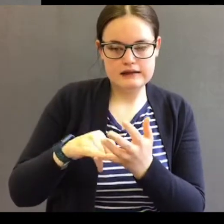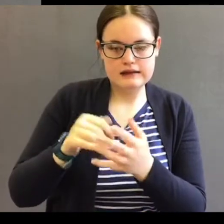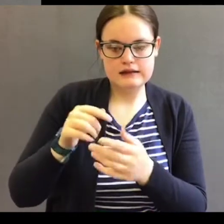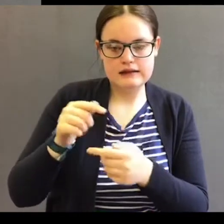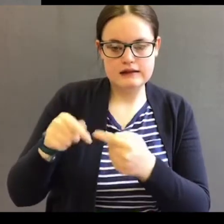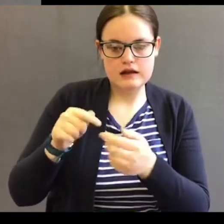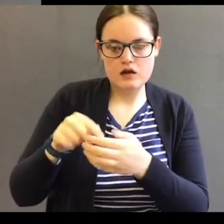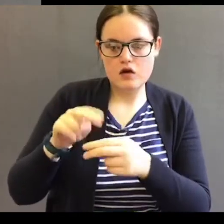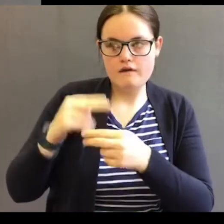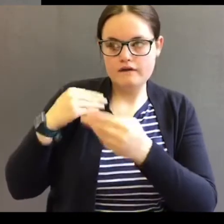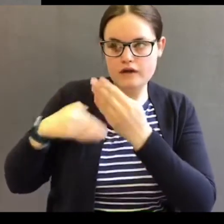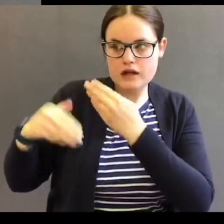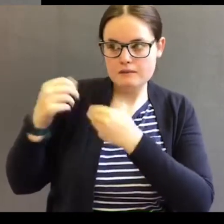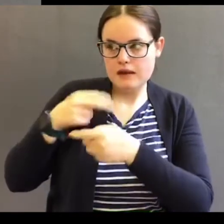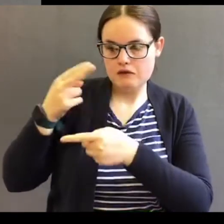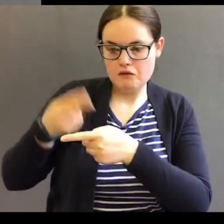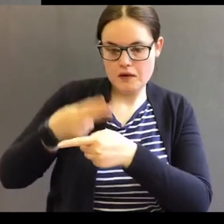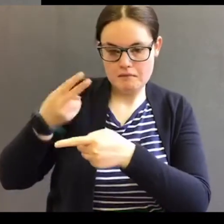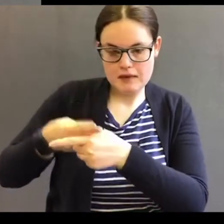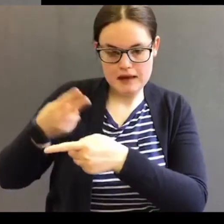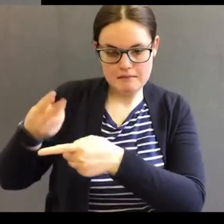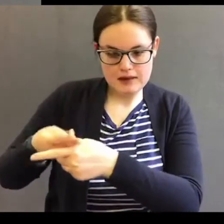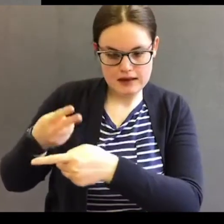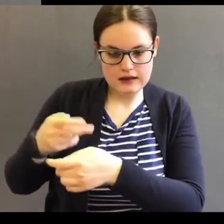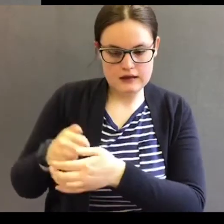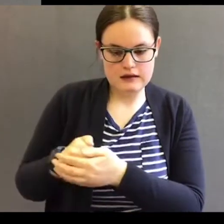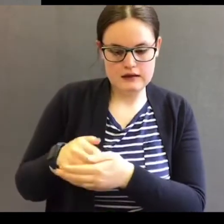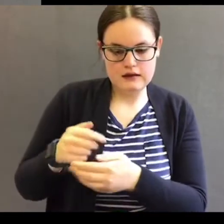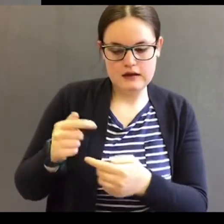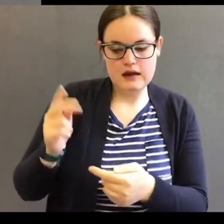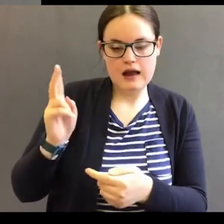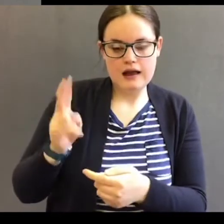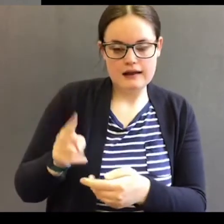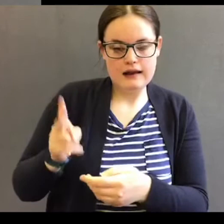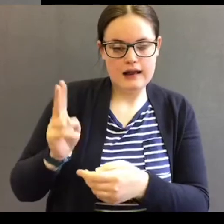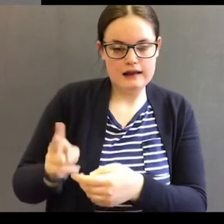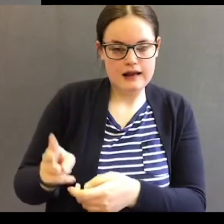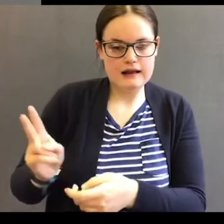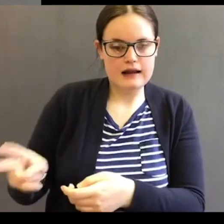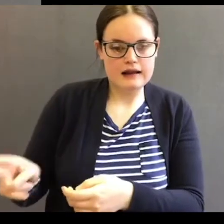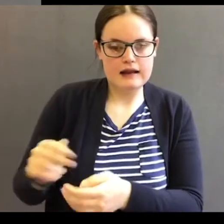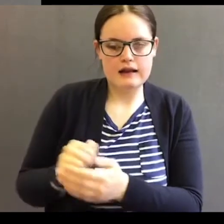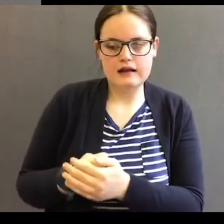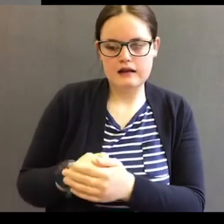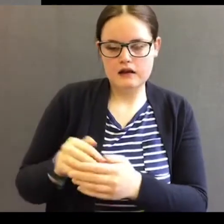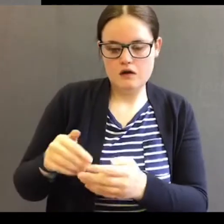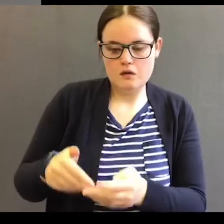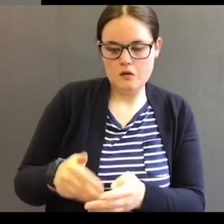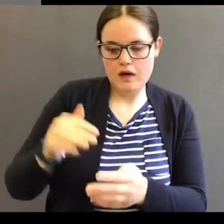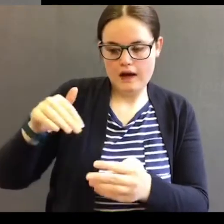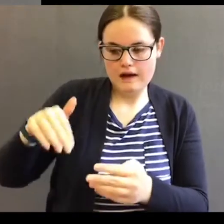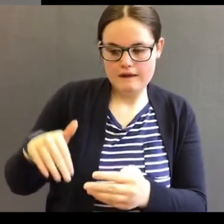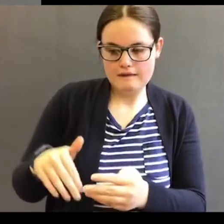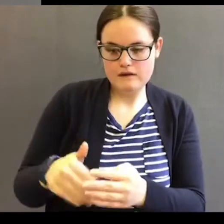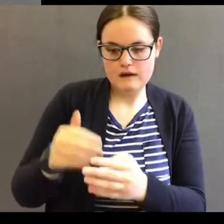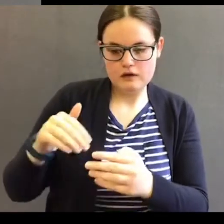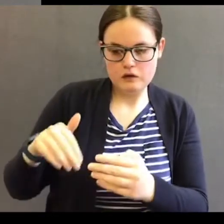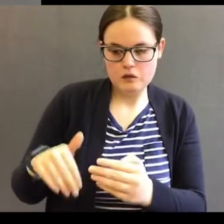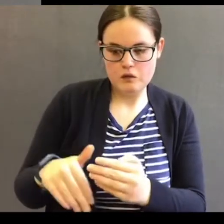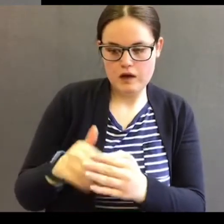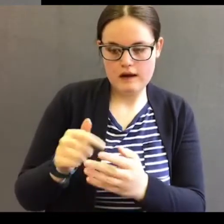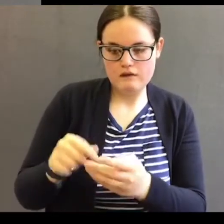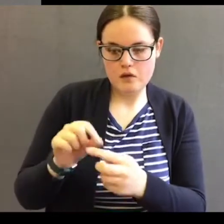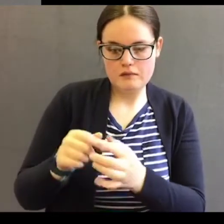and the cycles of history that have repeated themselves again and again. Wave after wave